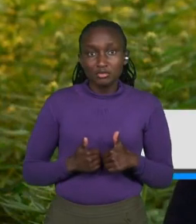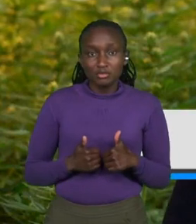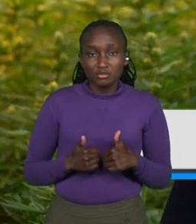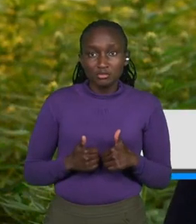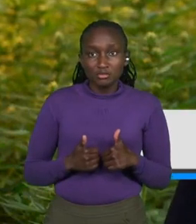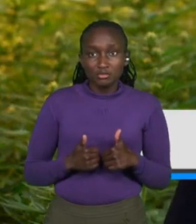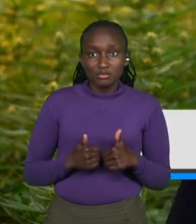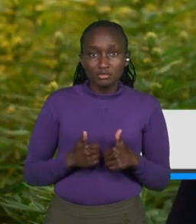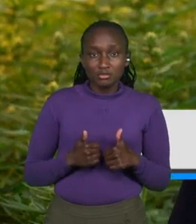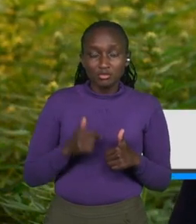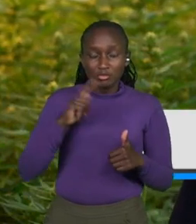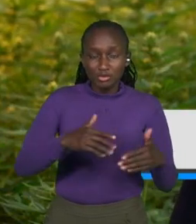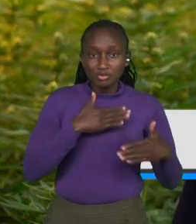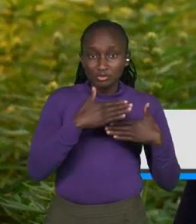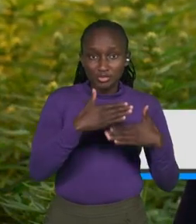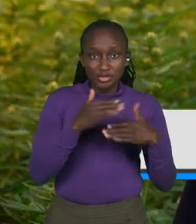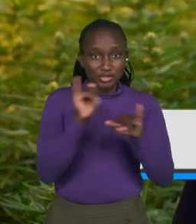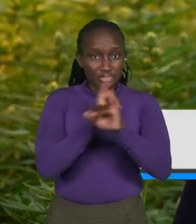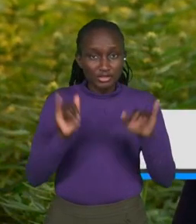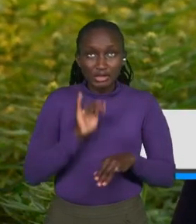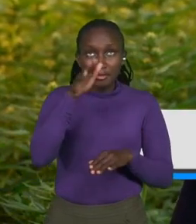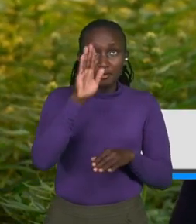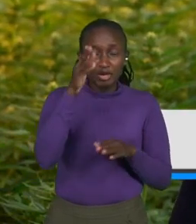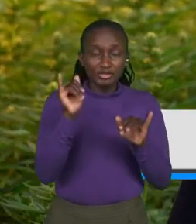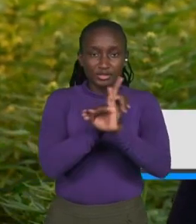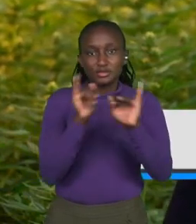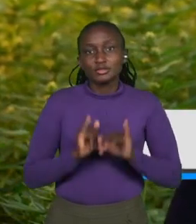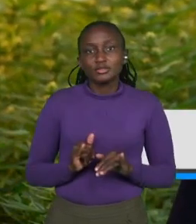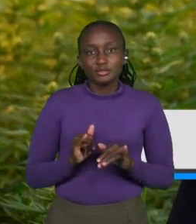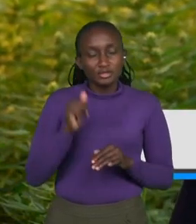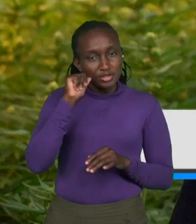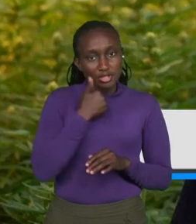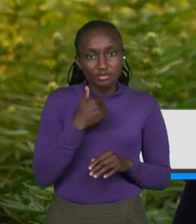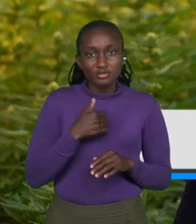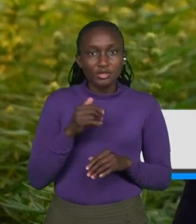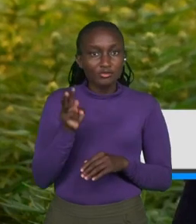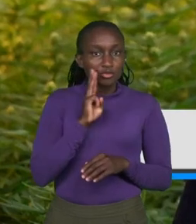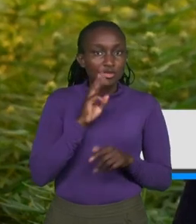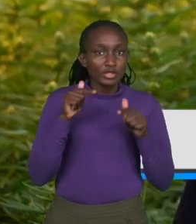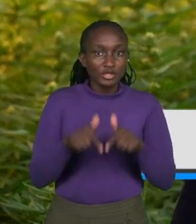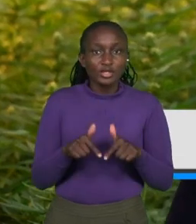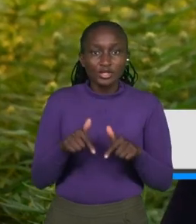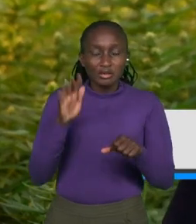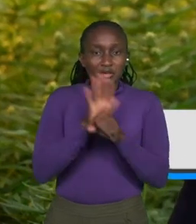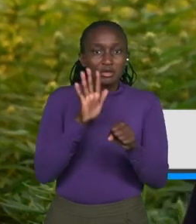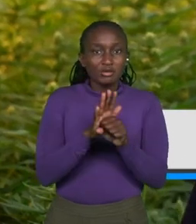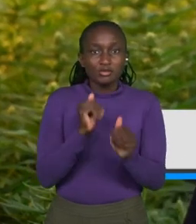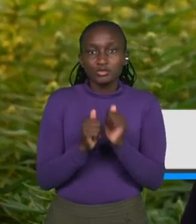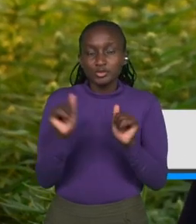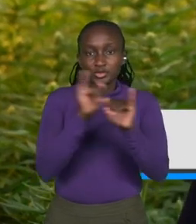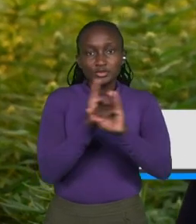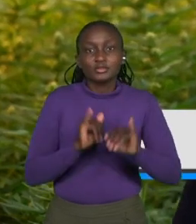air you breathe here is clean. The mountain air is amazing. You have streams and water here in abundance, which is